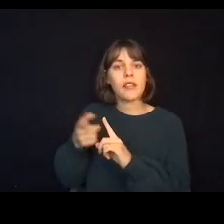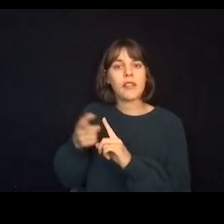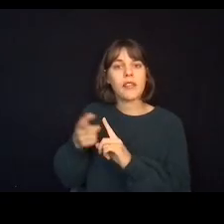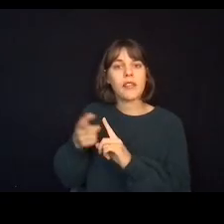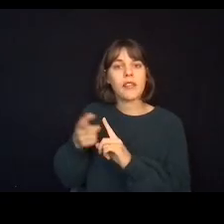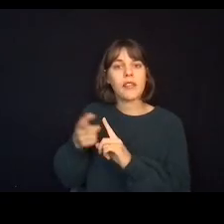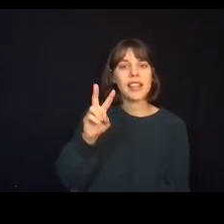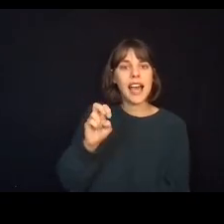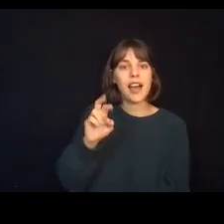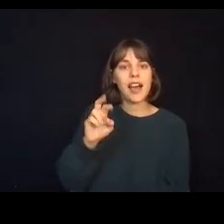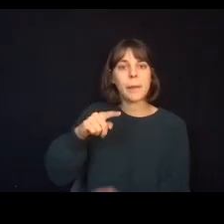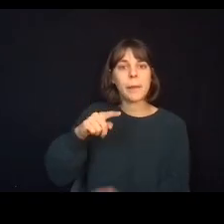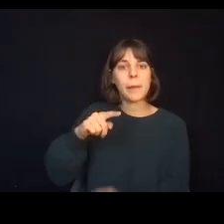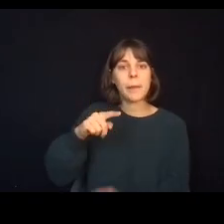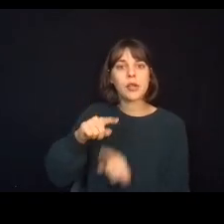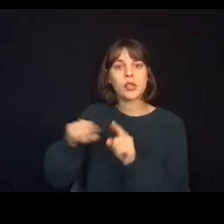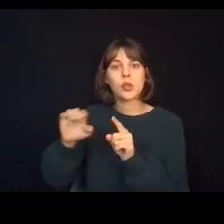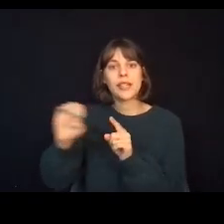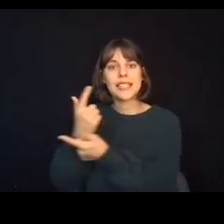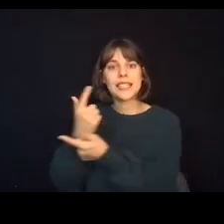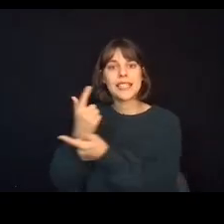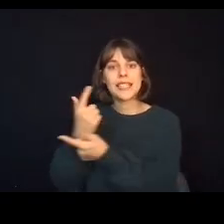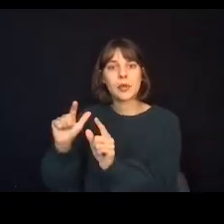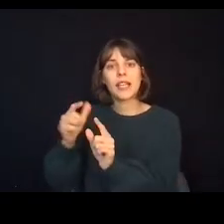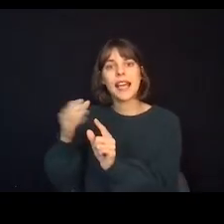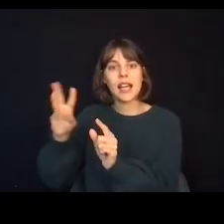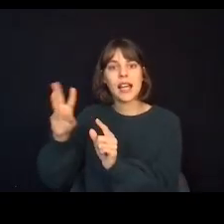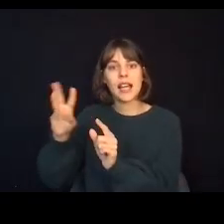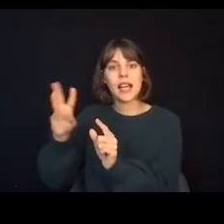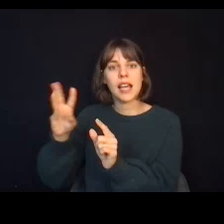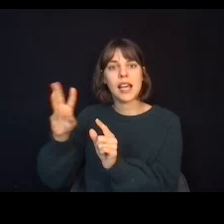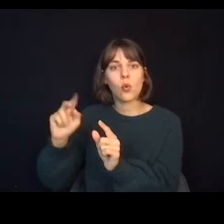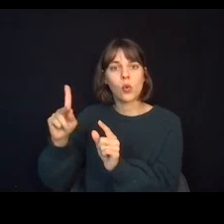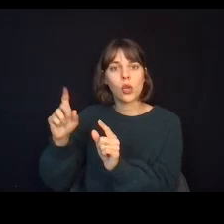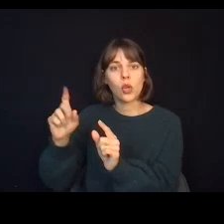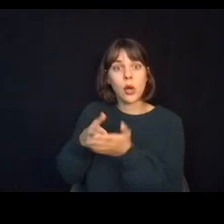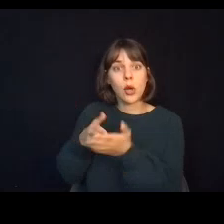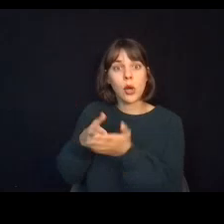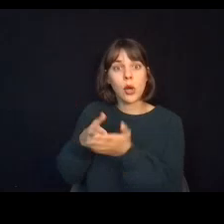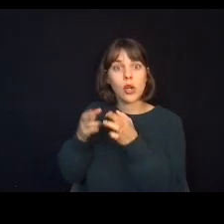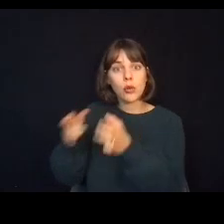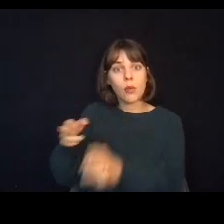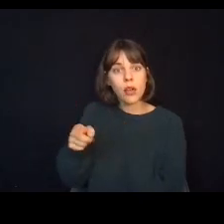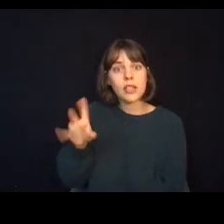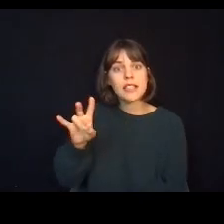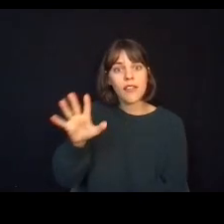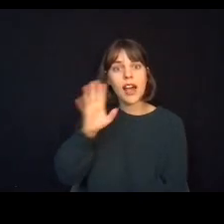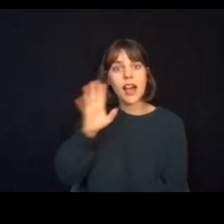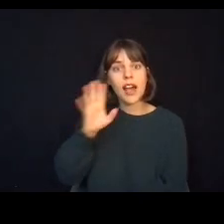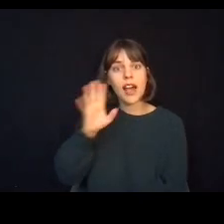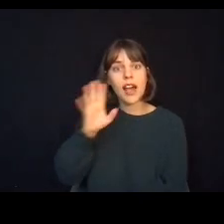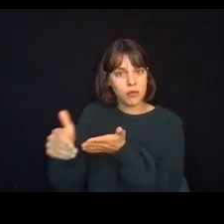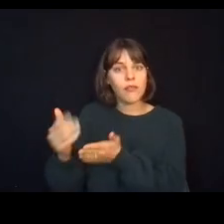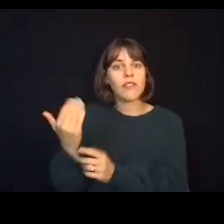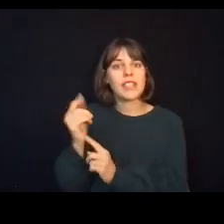in East Liberty to Southside Works. And in that portion of the route, that Route 75 will operate every 15